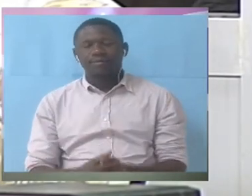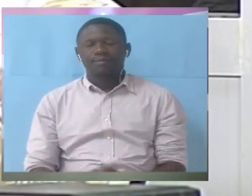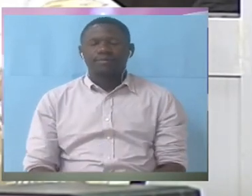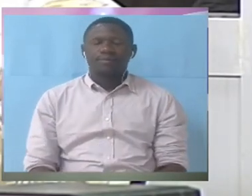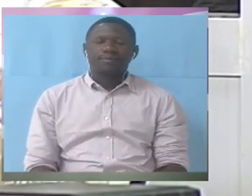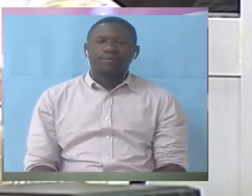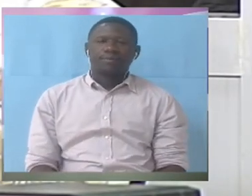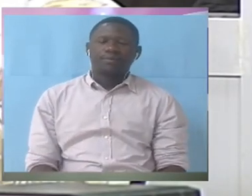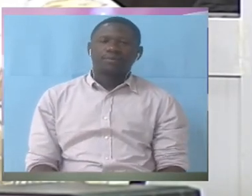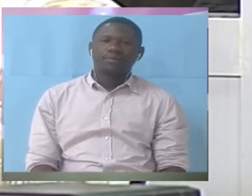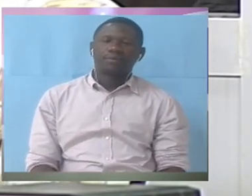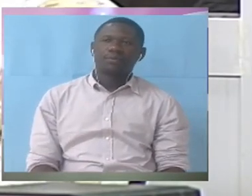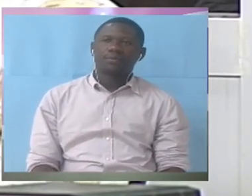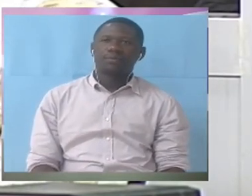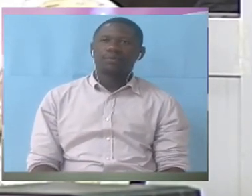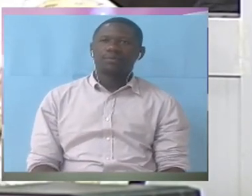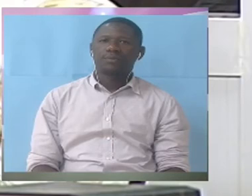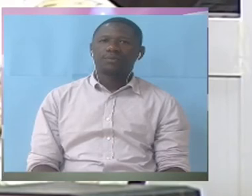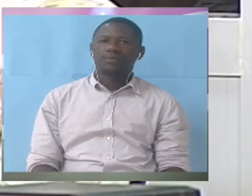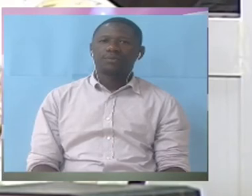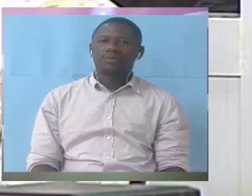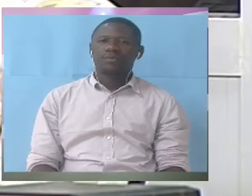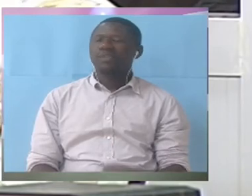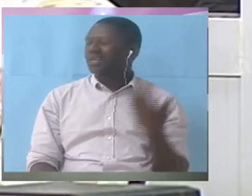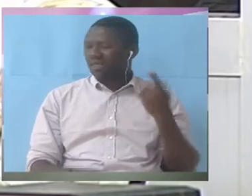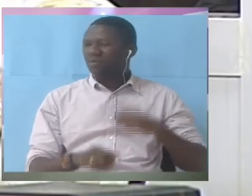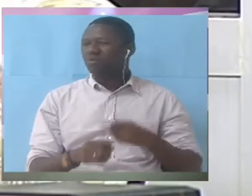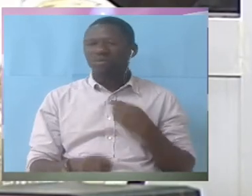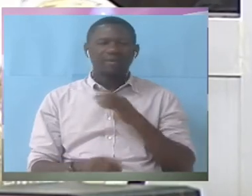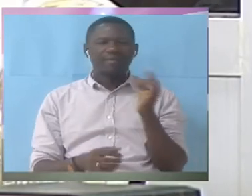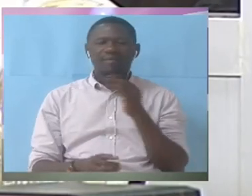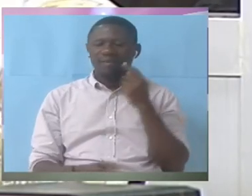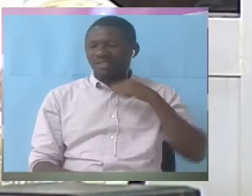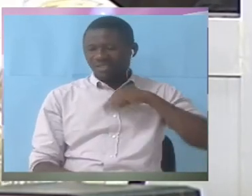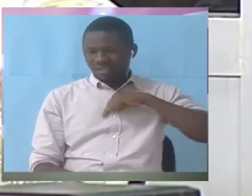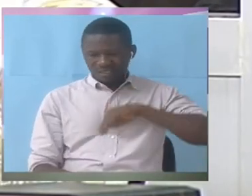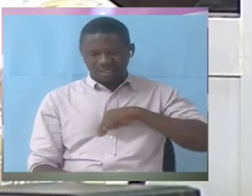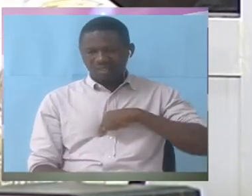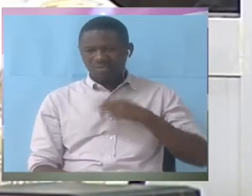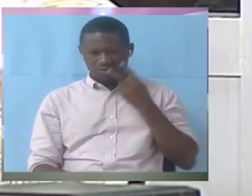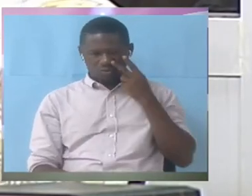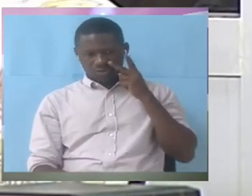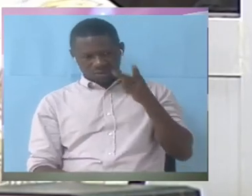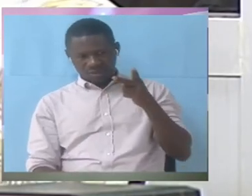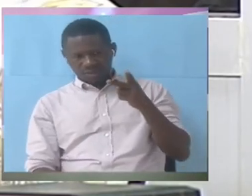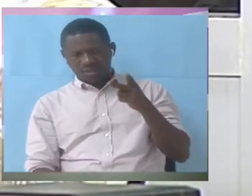And it was sad to watch what was happening.